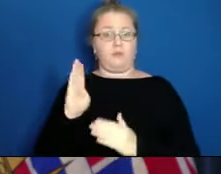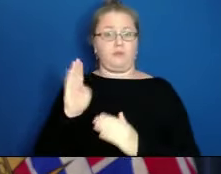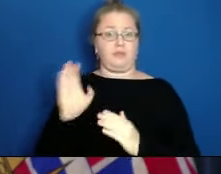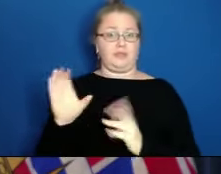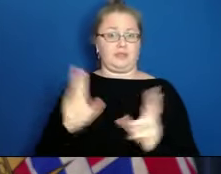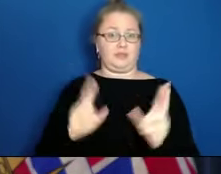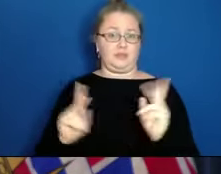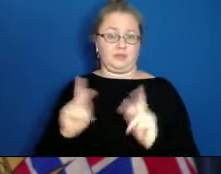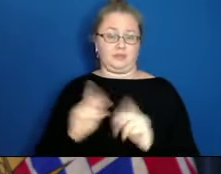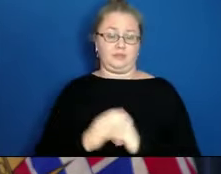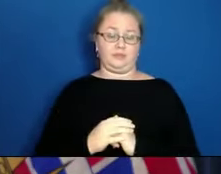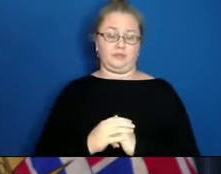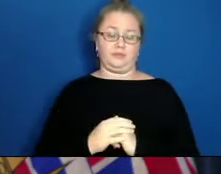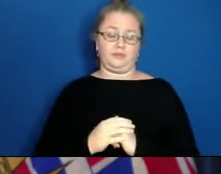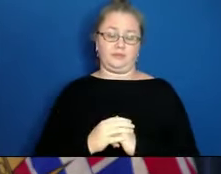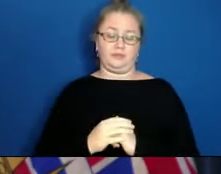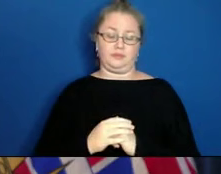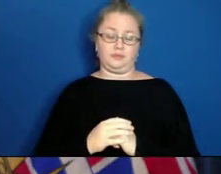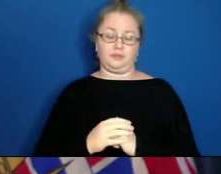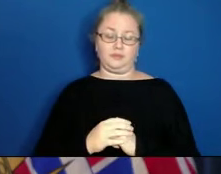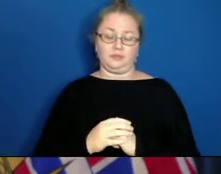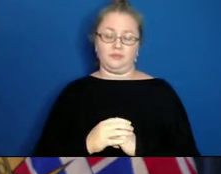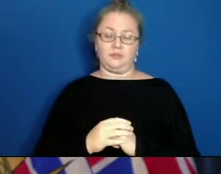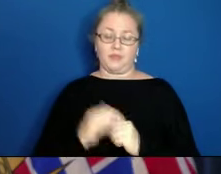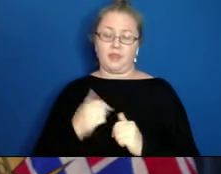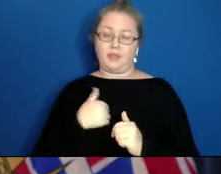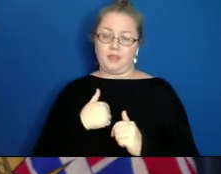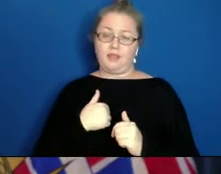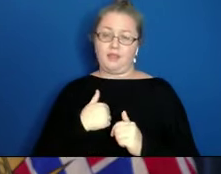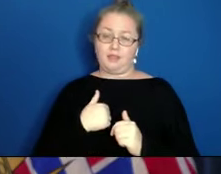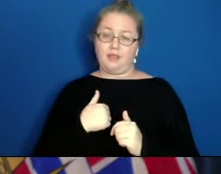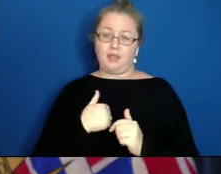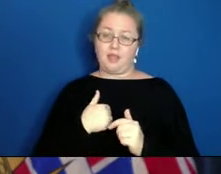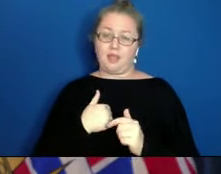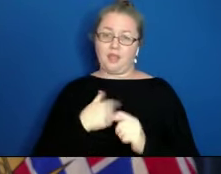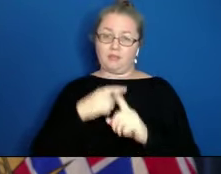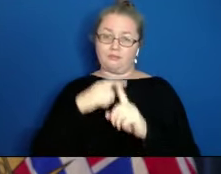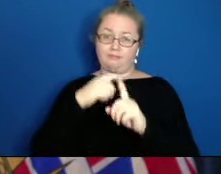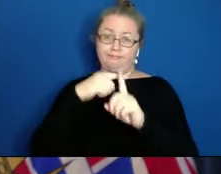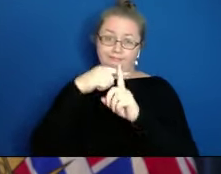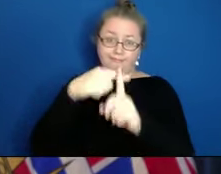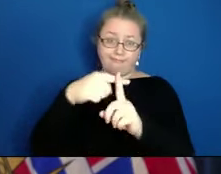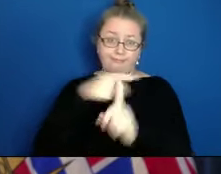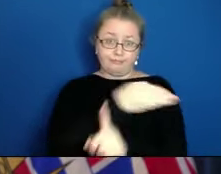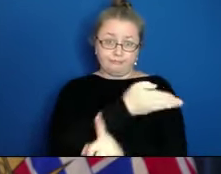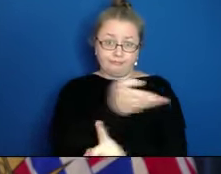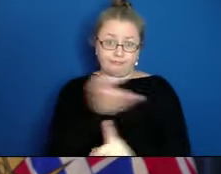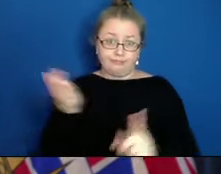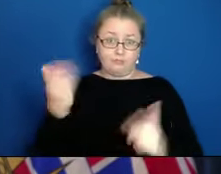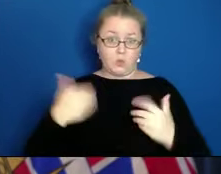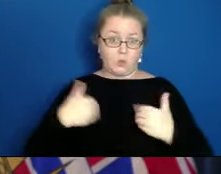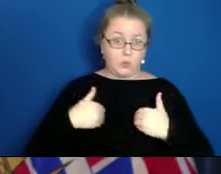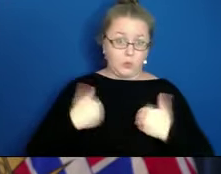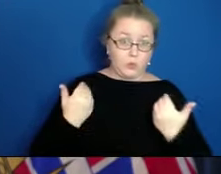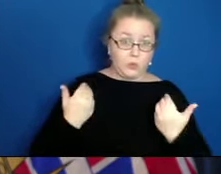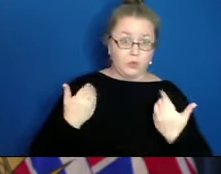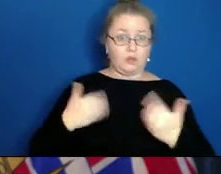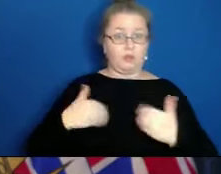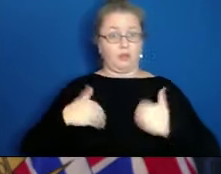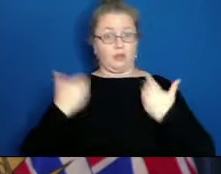I especially, though, want to recognize and appeal to young people and young adults to help us in this